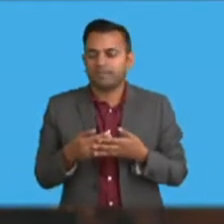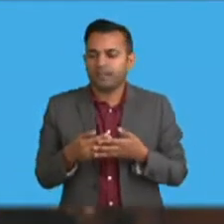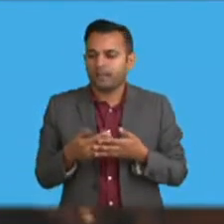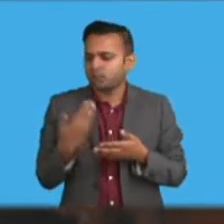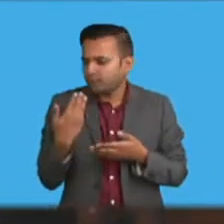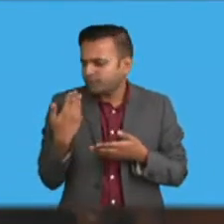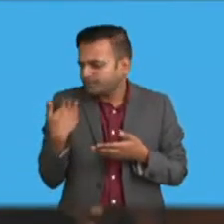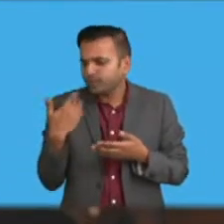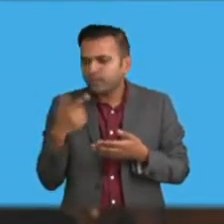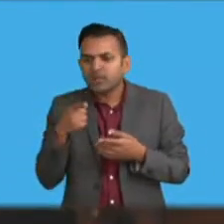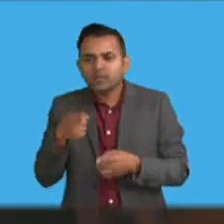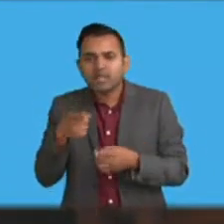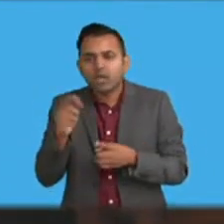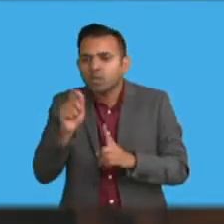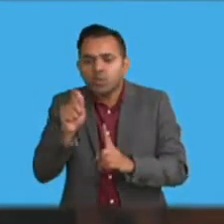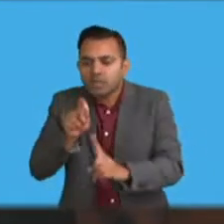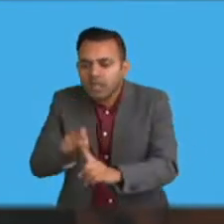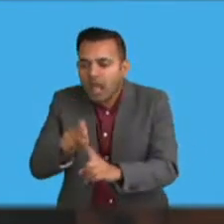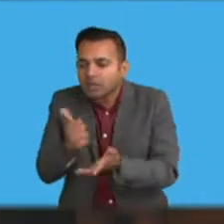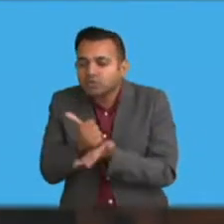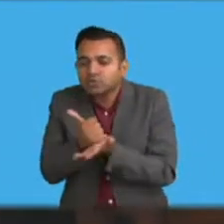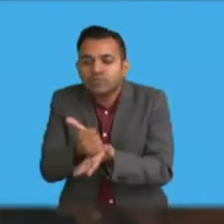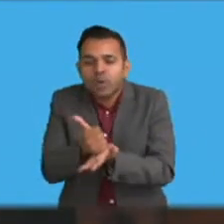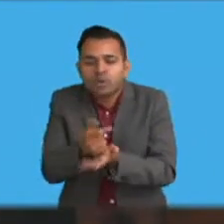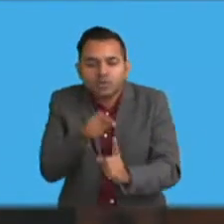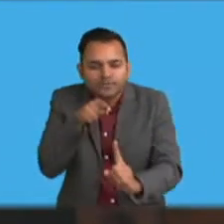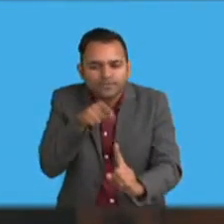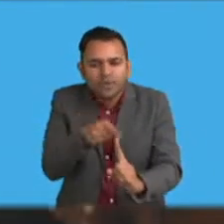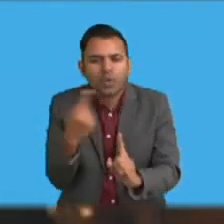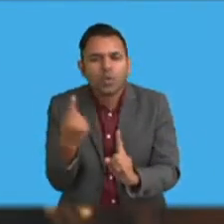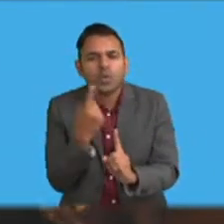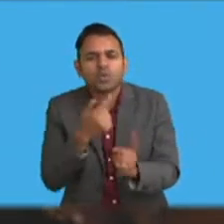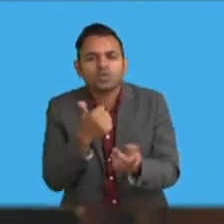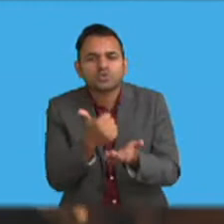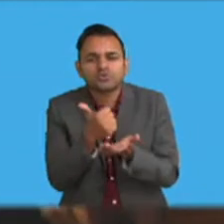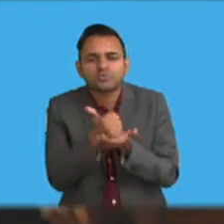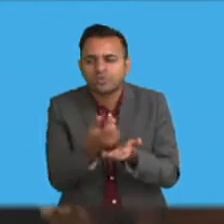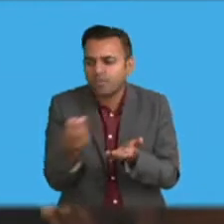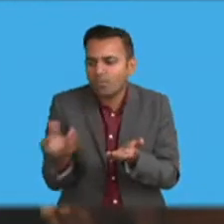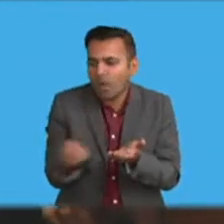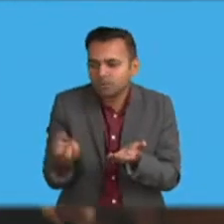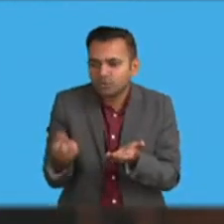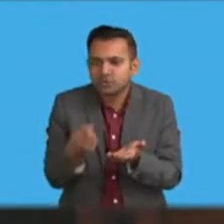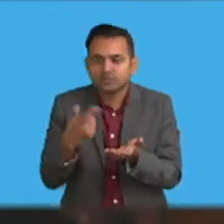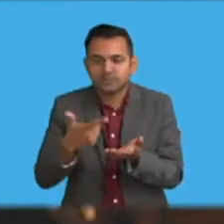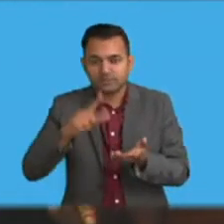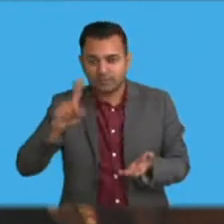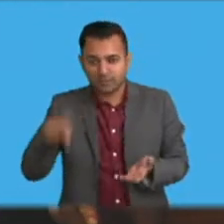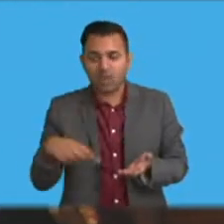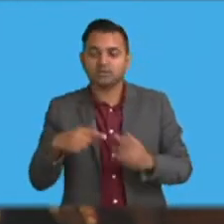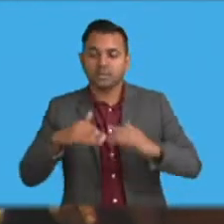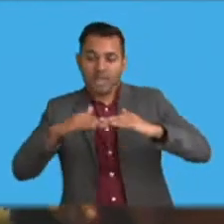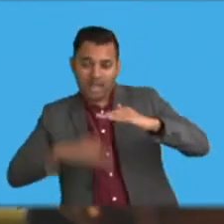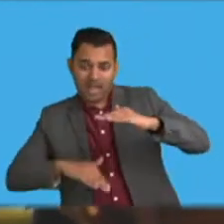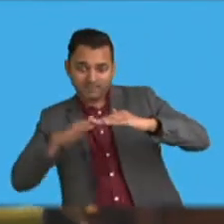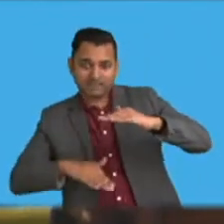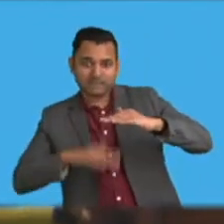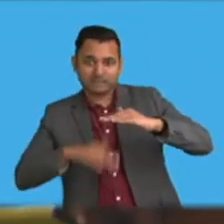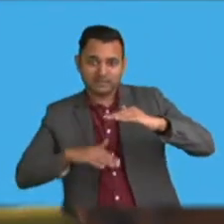those that earn less than $30,000 per annum and would like to venture into business. Madam Speaker, the